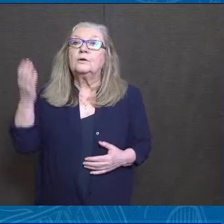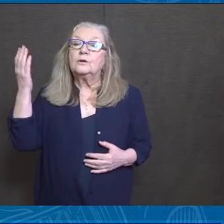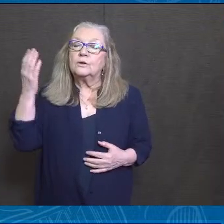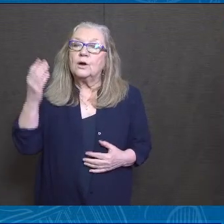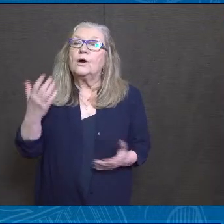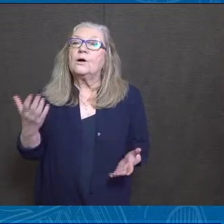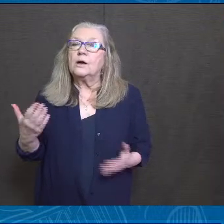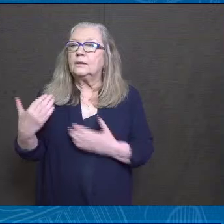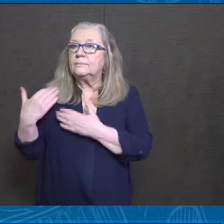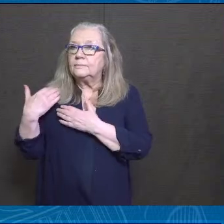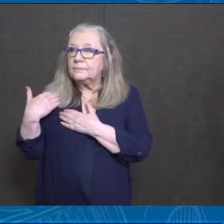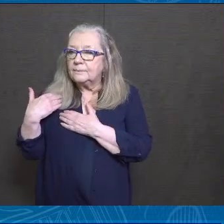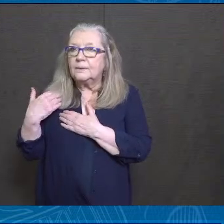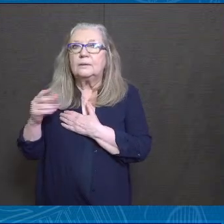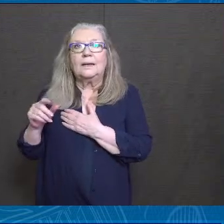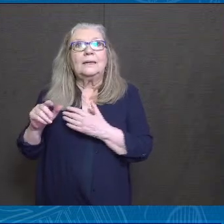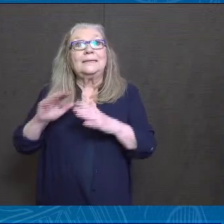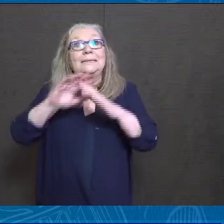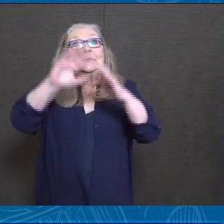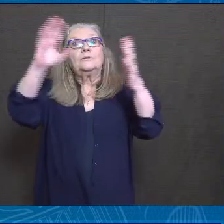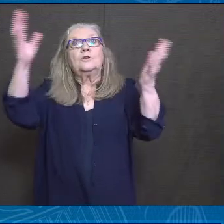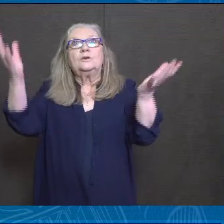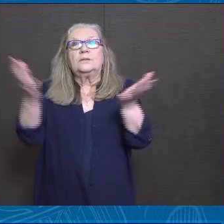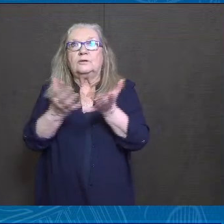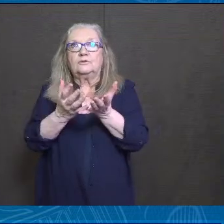of international government,